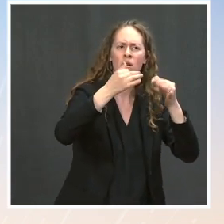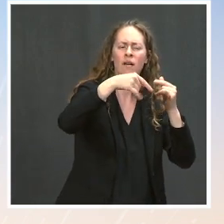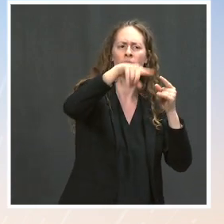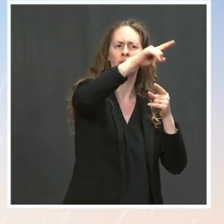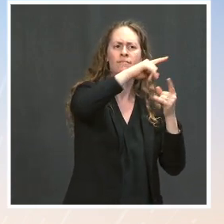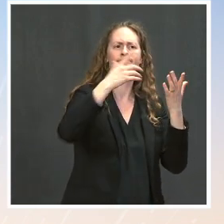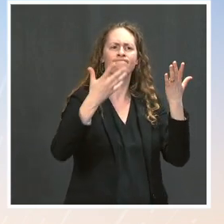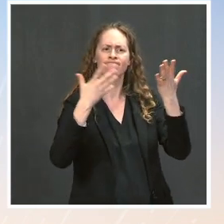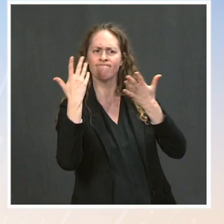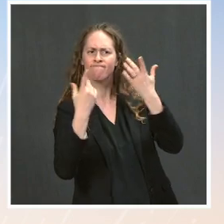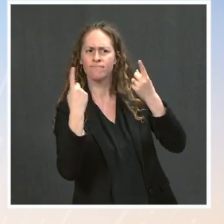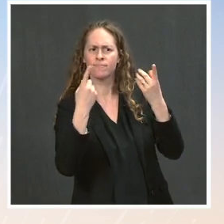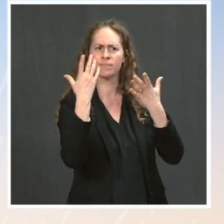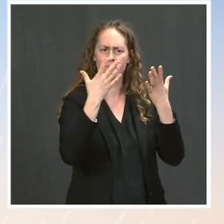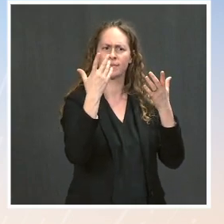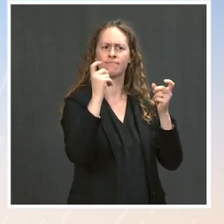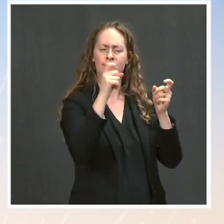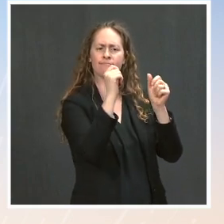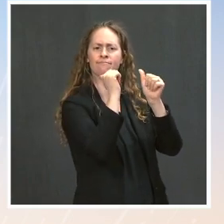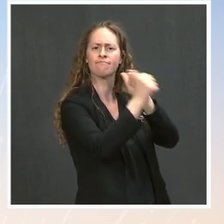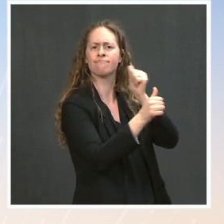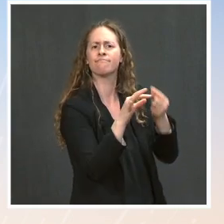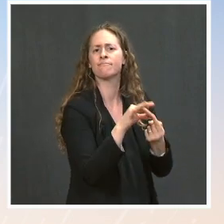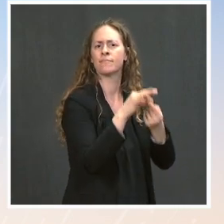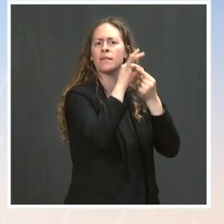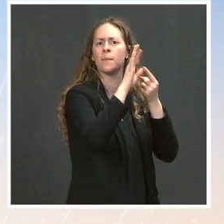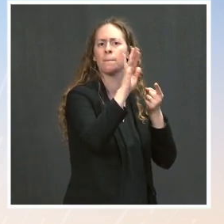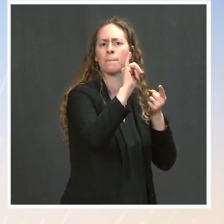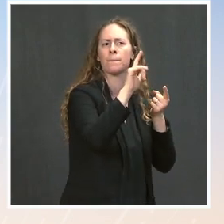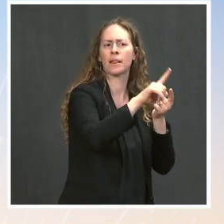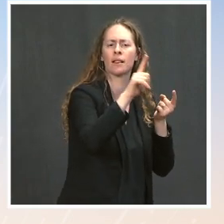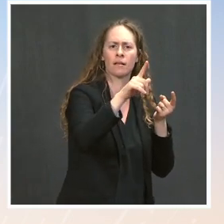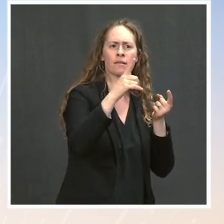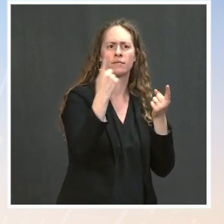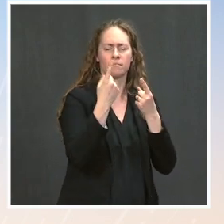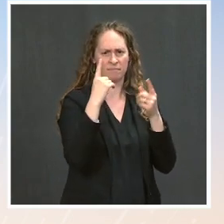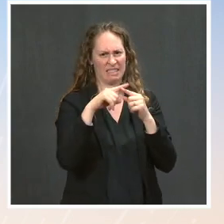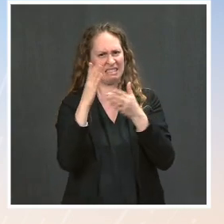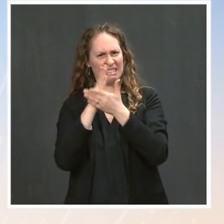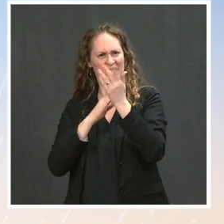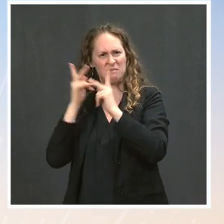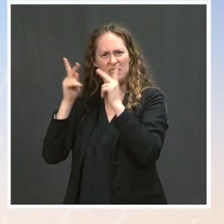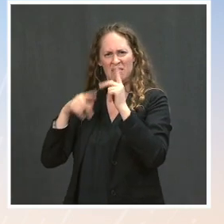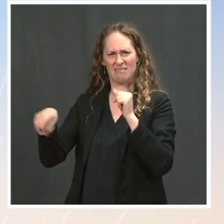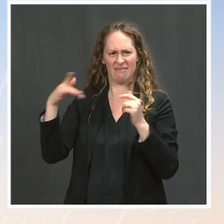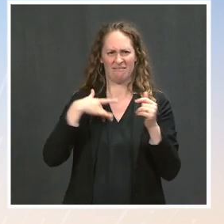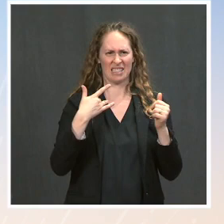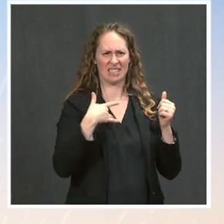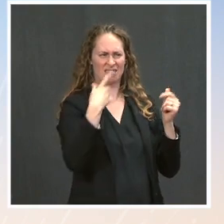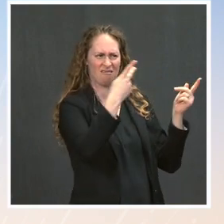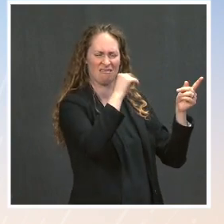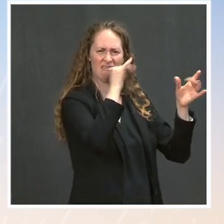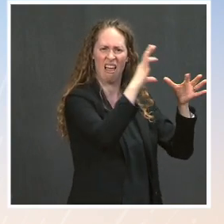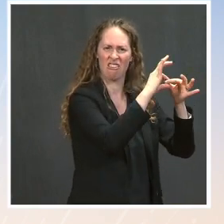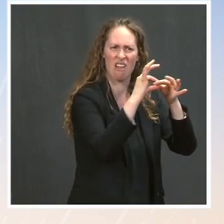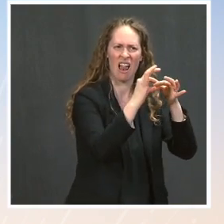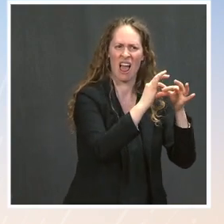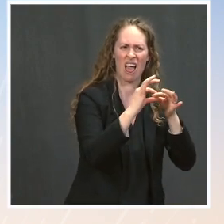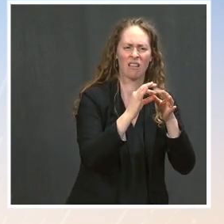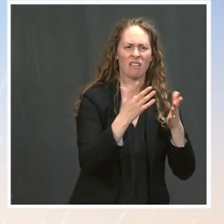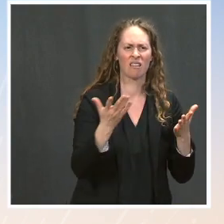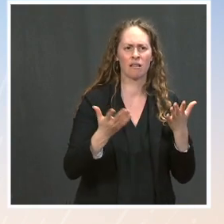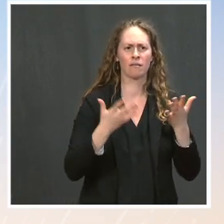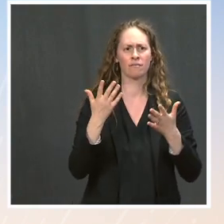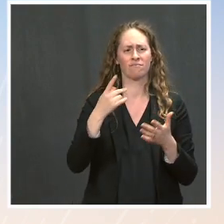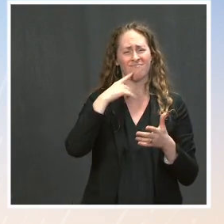lot of folks, you talk about tens of millions of people, they're concerned about that this doesn't seem like unity at all. Do you think tens of millions of people are concerned about him not